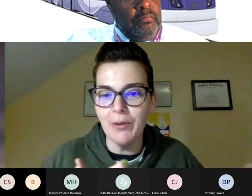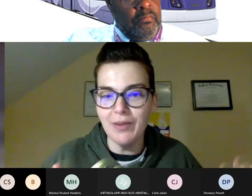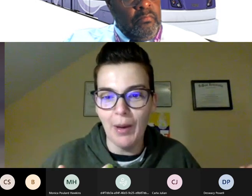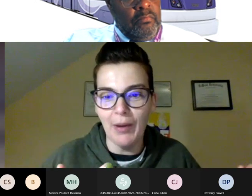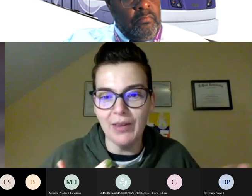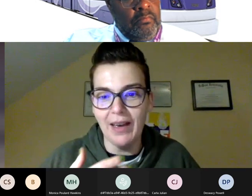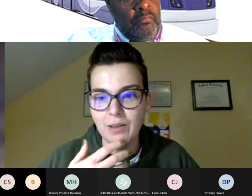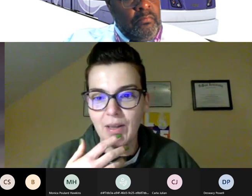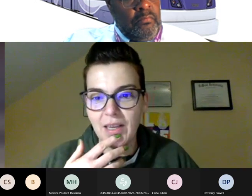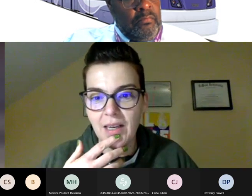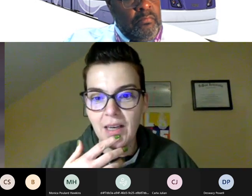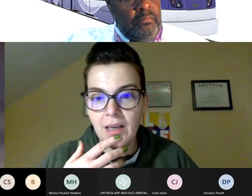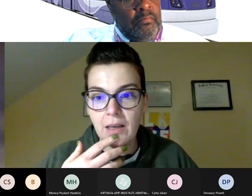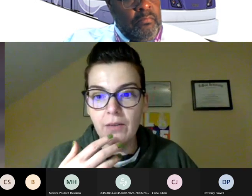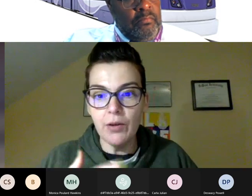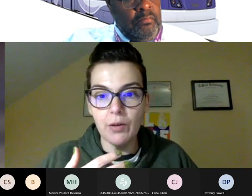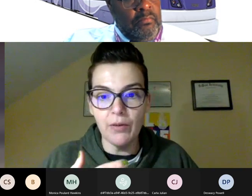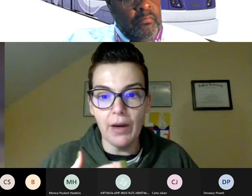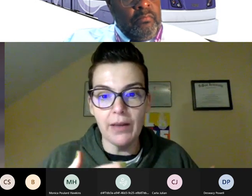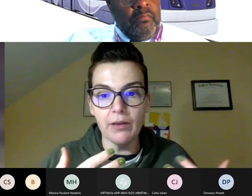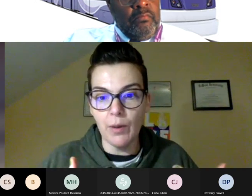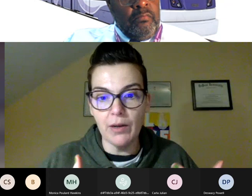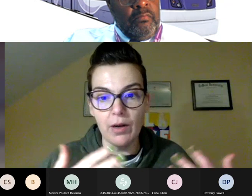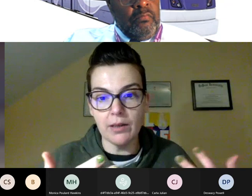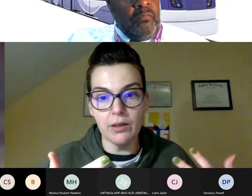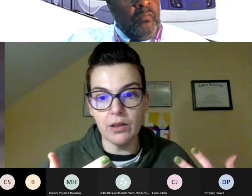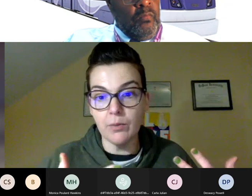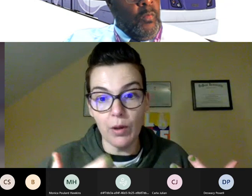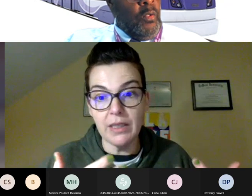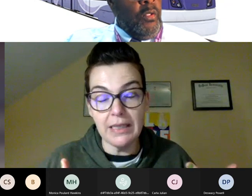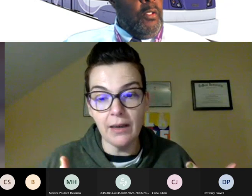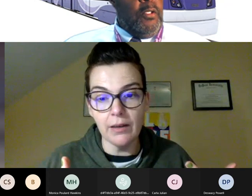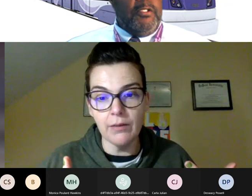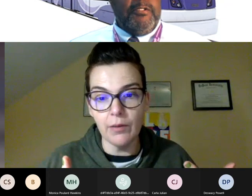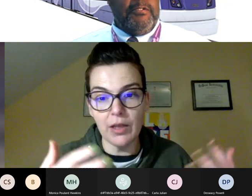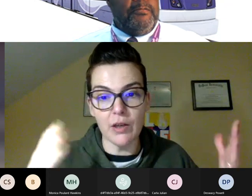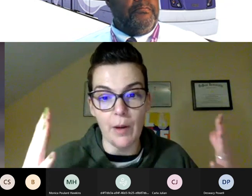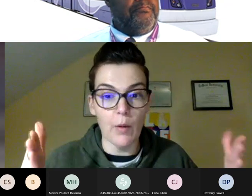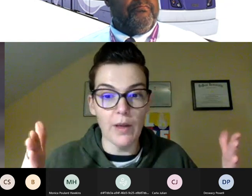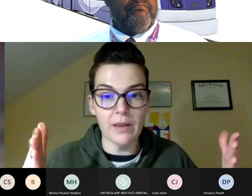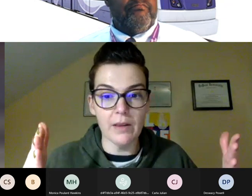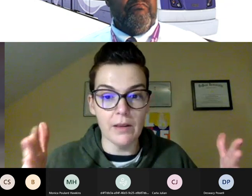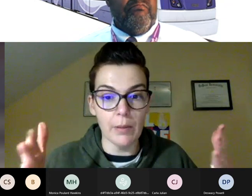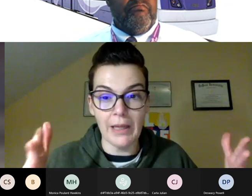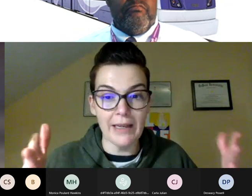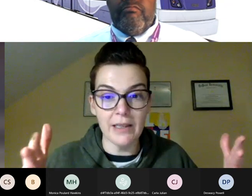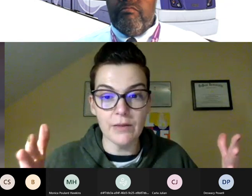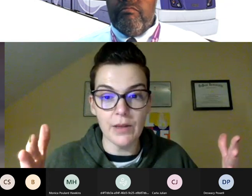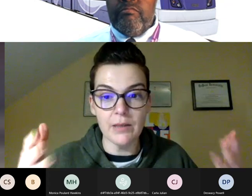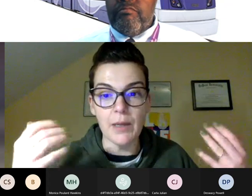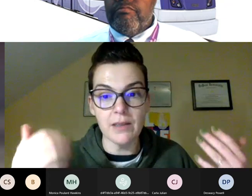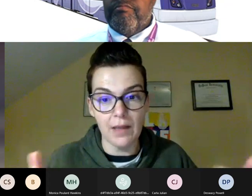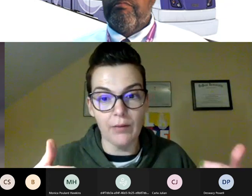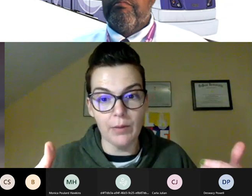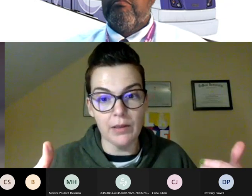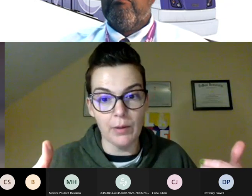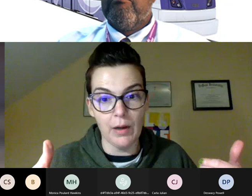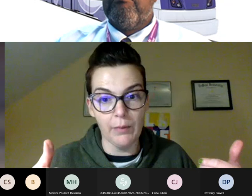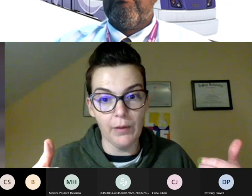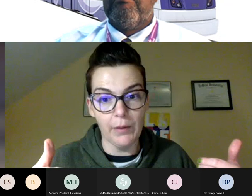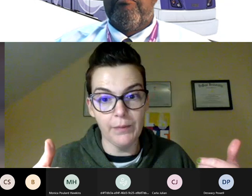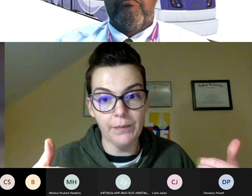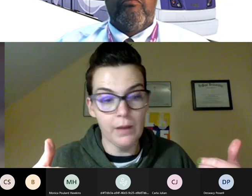concerns about that. So I think if you could provide those renderings and just more detailed information about what the plan is for that space, that